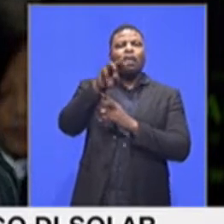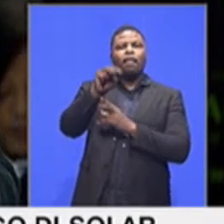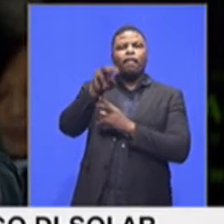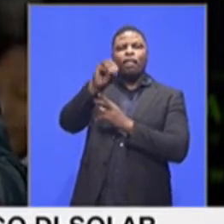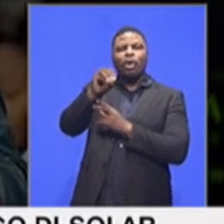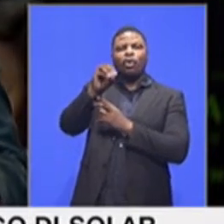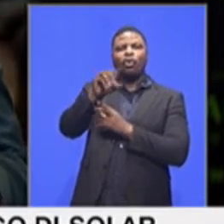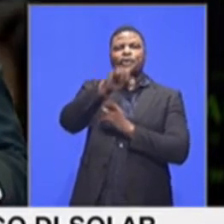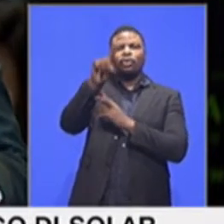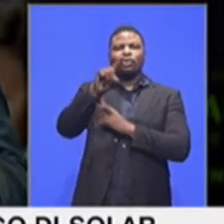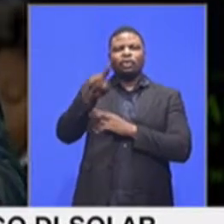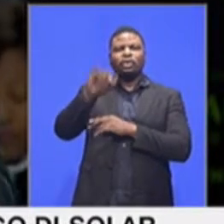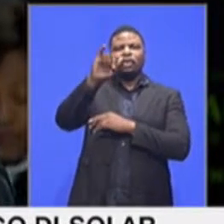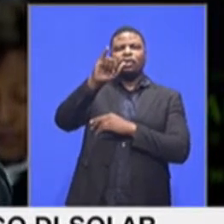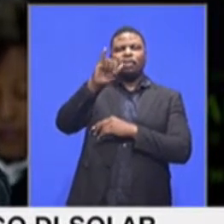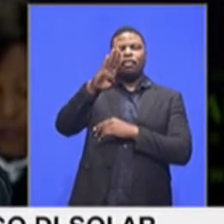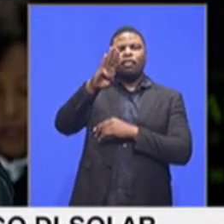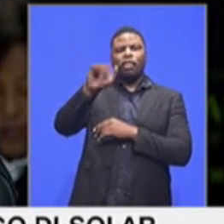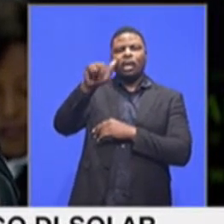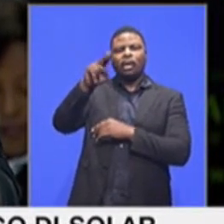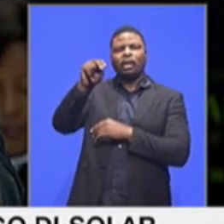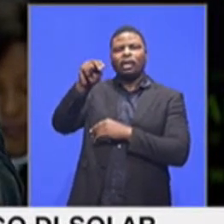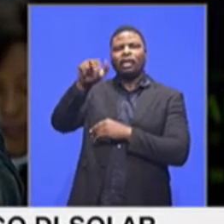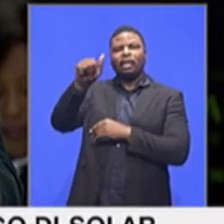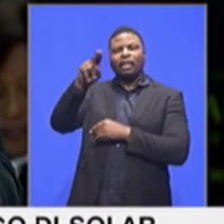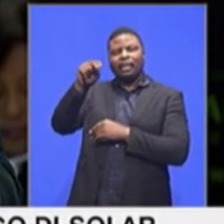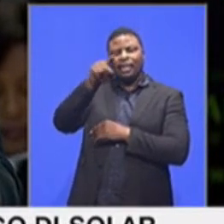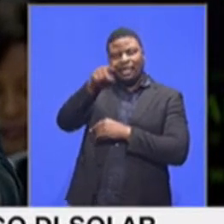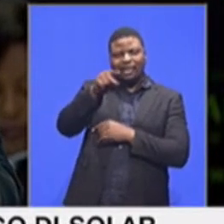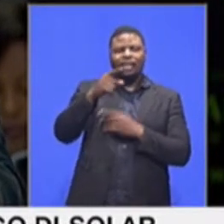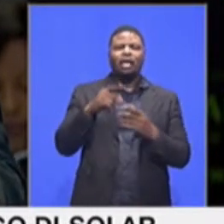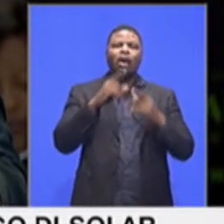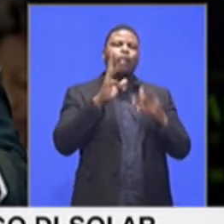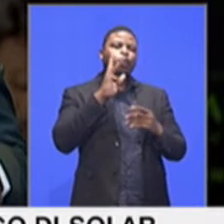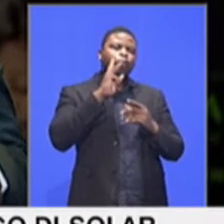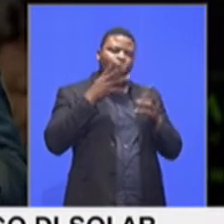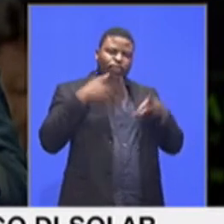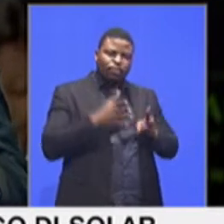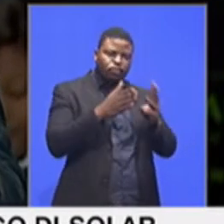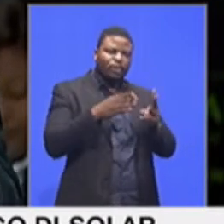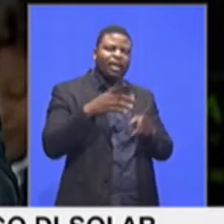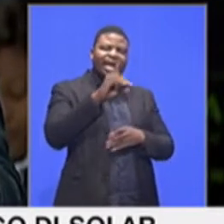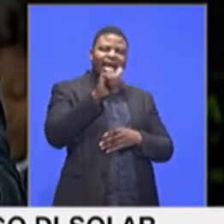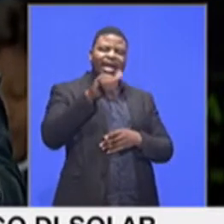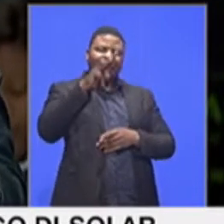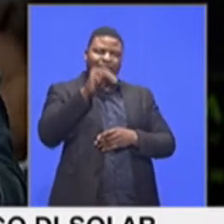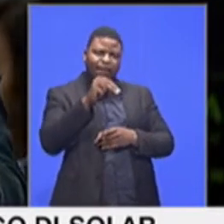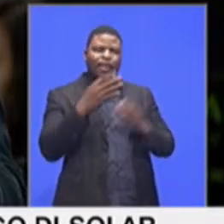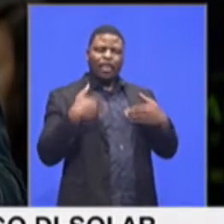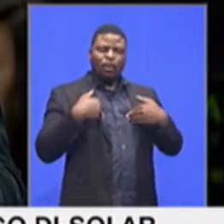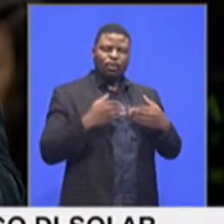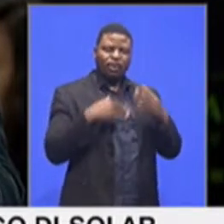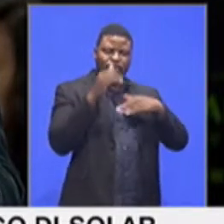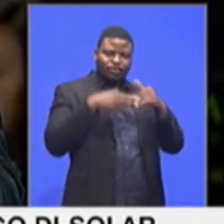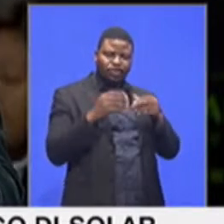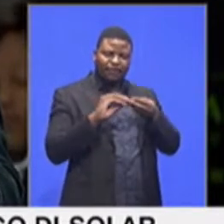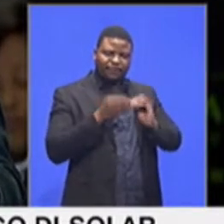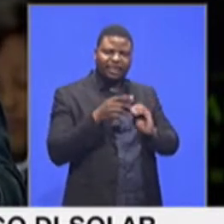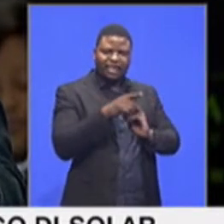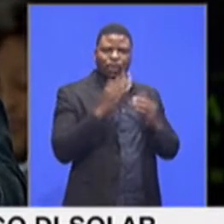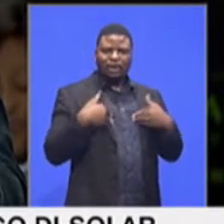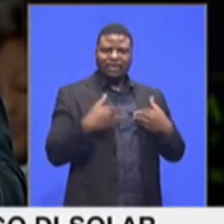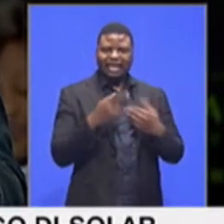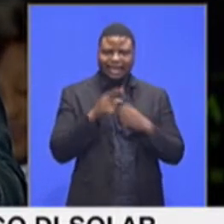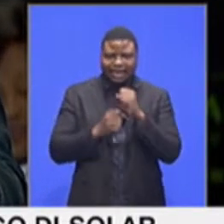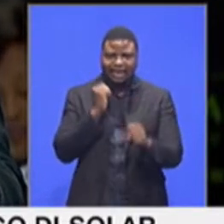completion. The construction of the Ndabelanga Dam will begin this year. Additional funding during the next financial year